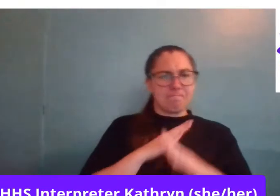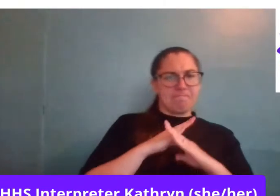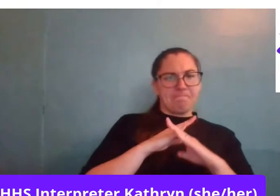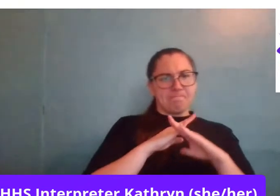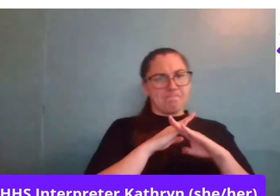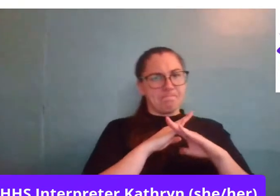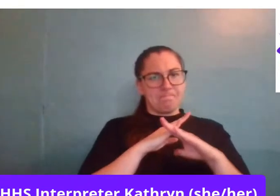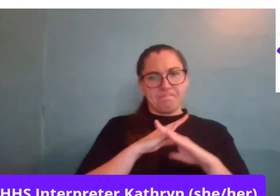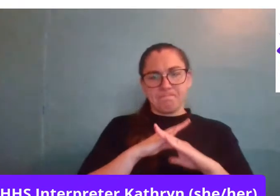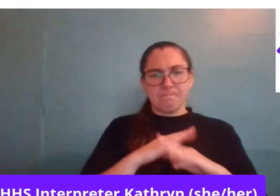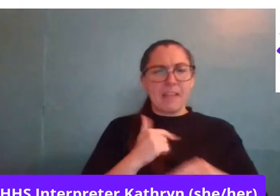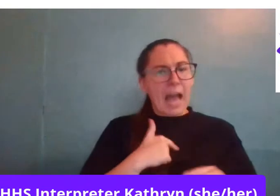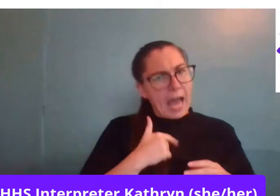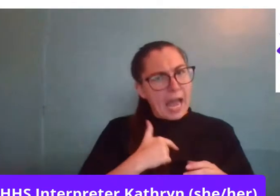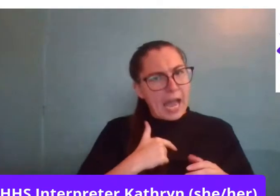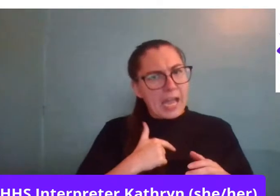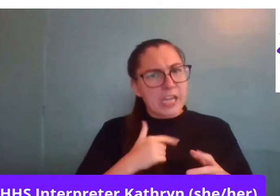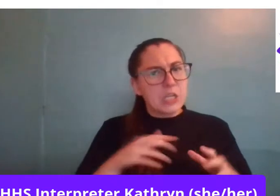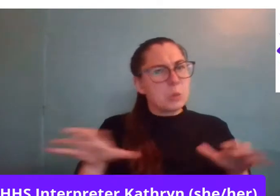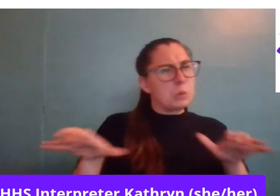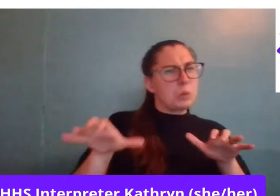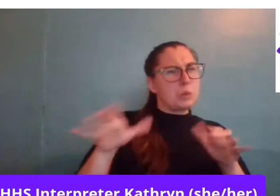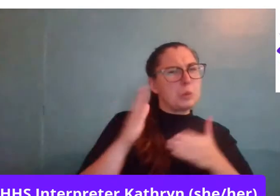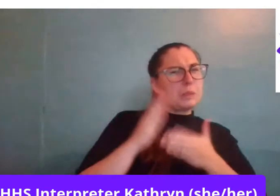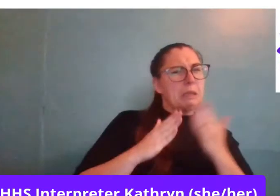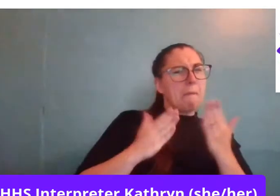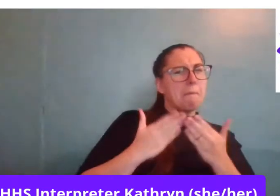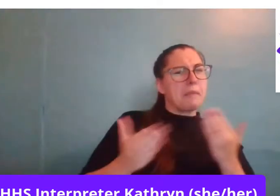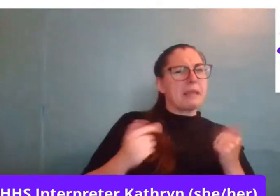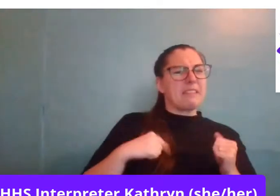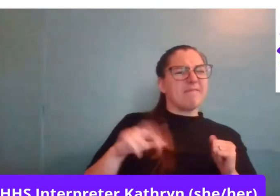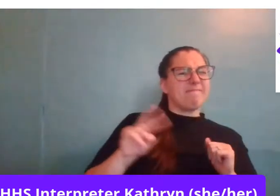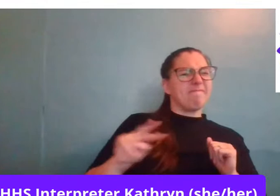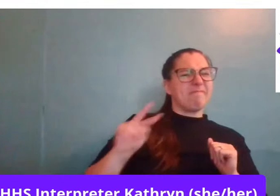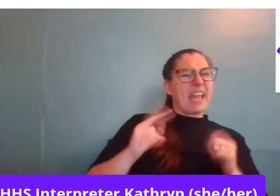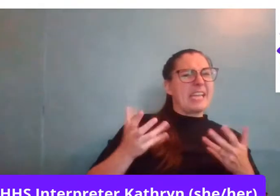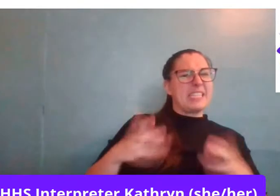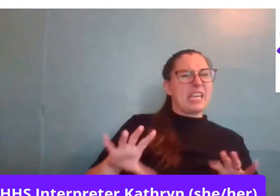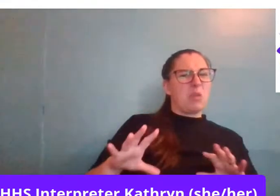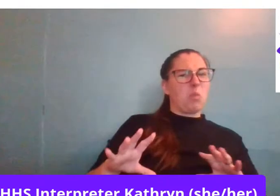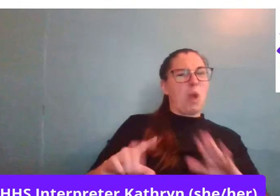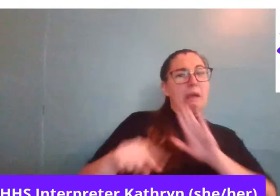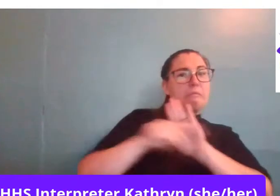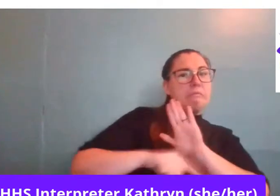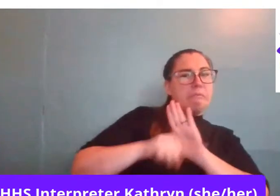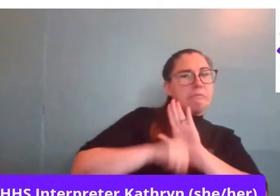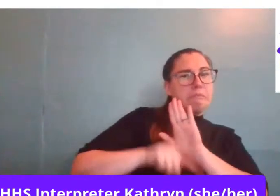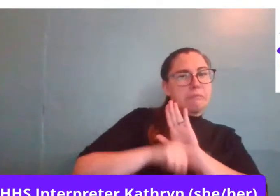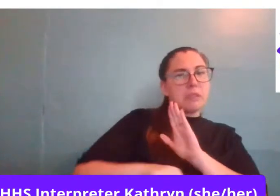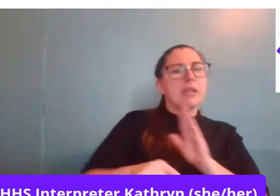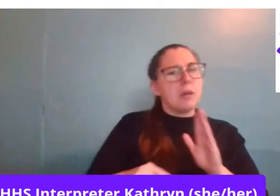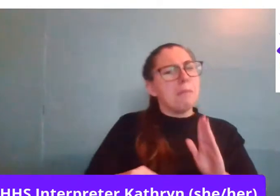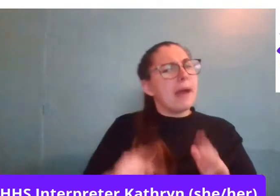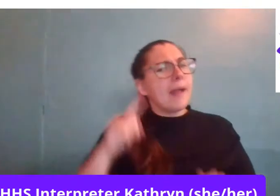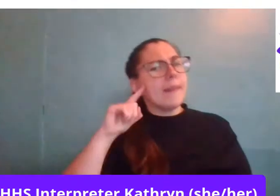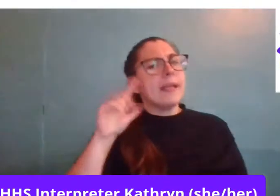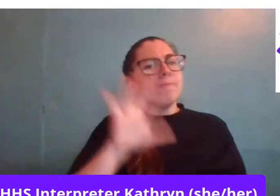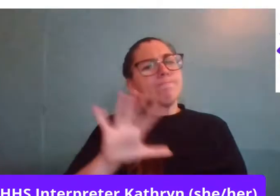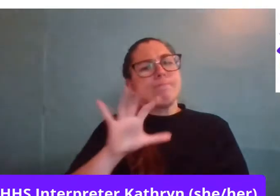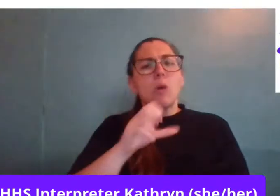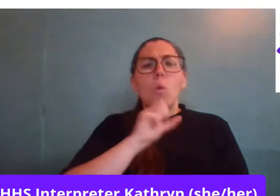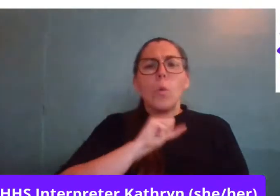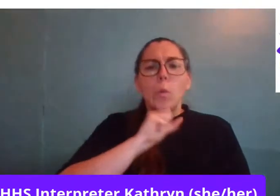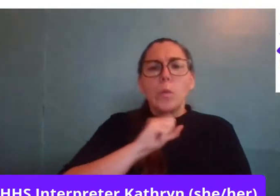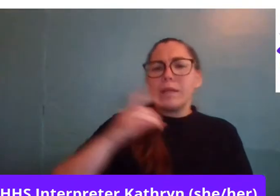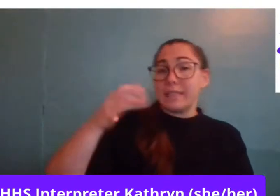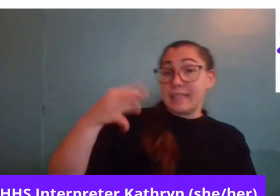certain things because I didn't know the backlash or whatever. But when I was 19, I can say I started really doing what